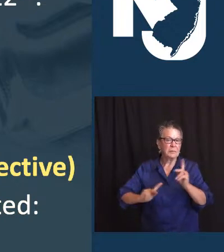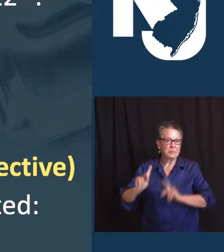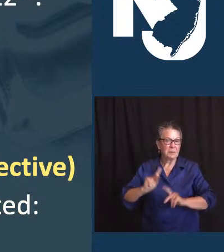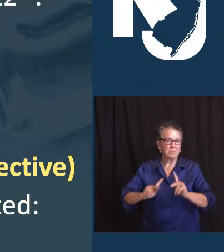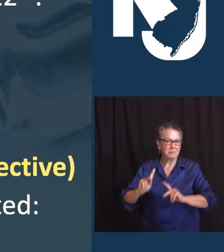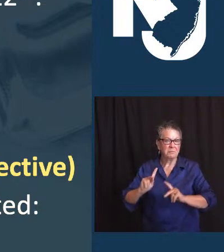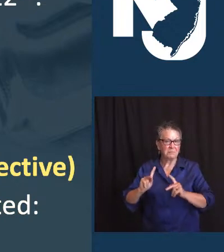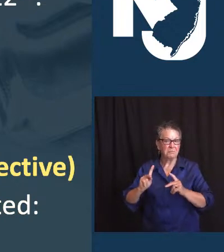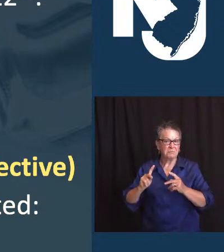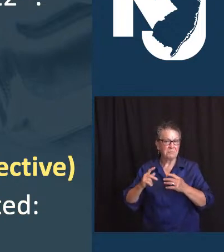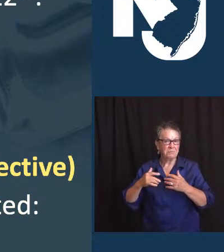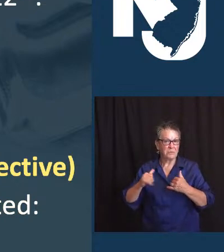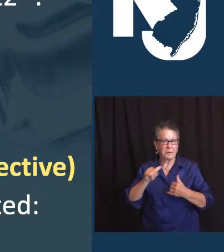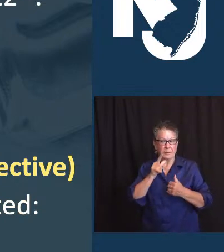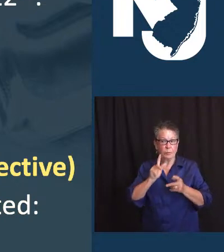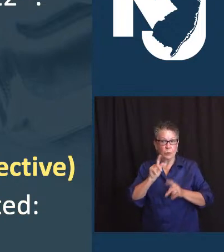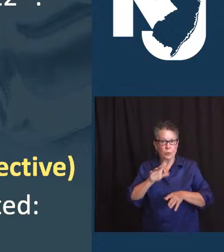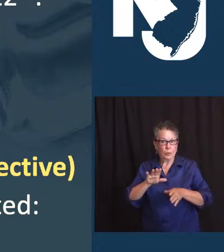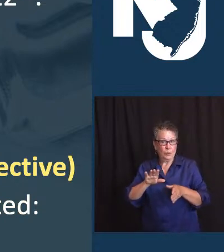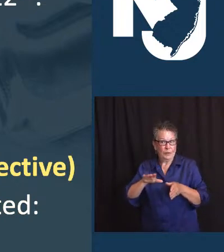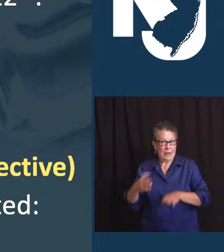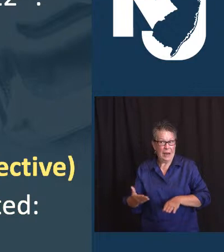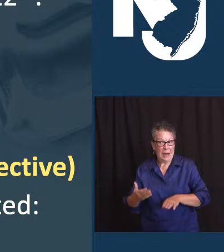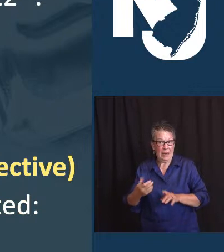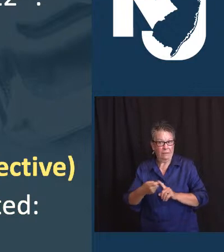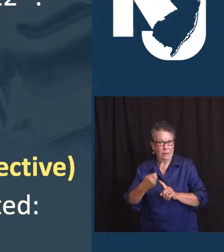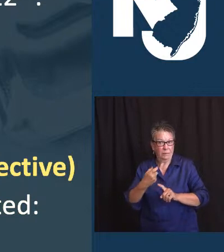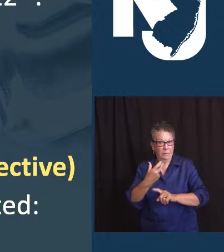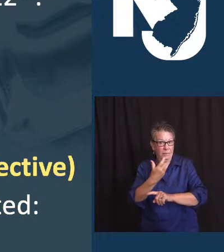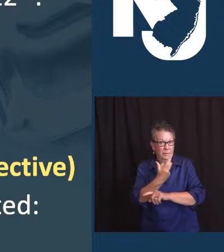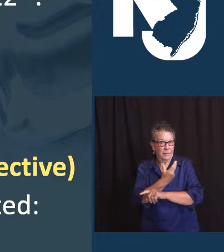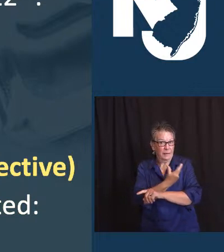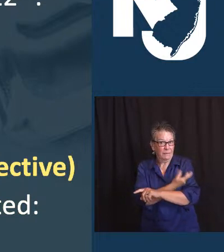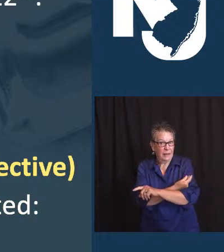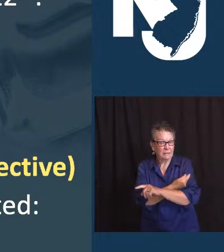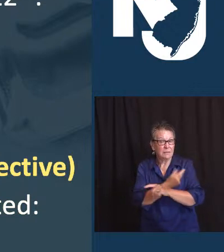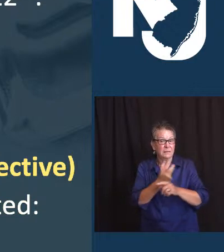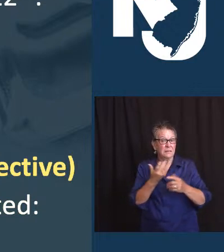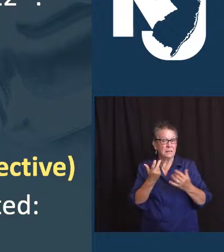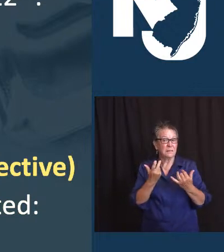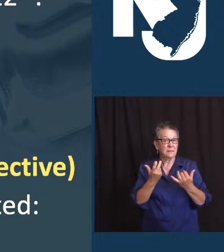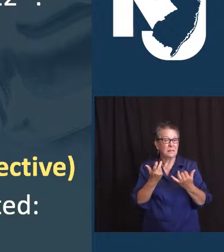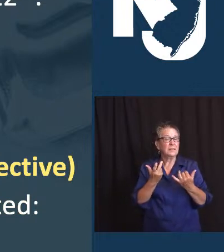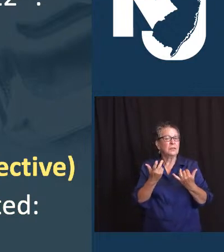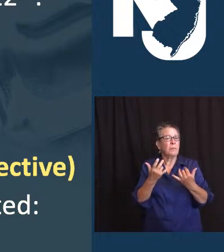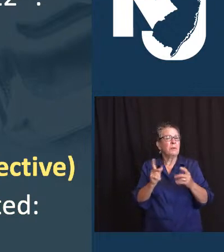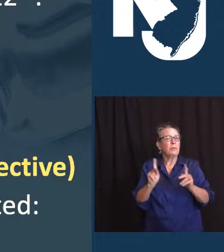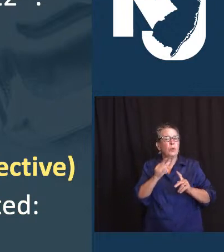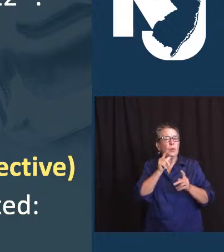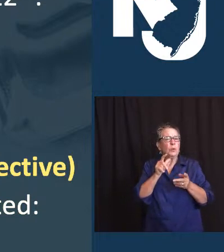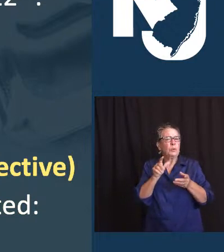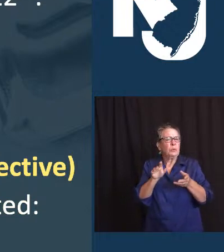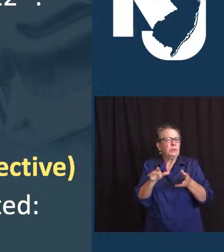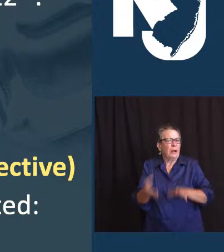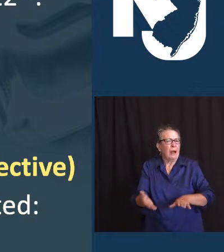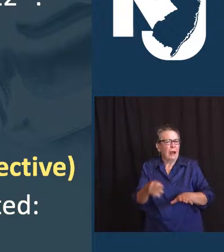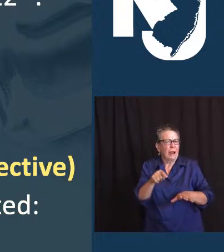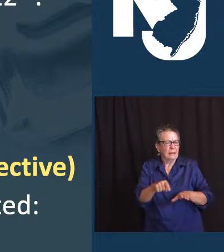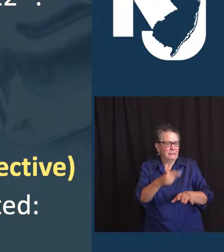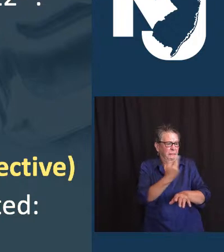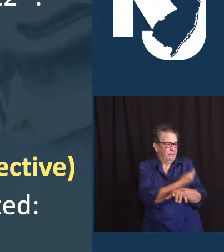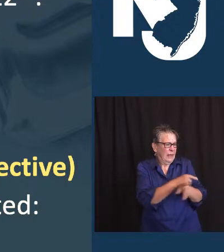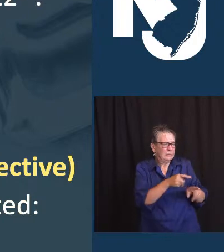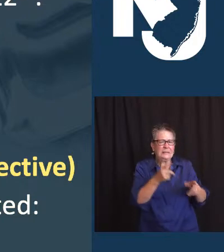99.999%. These numbers are, as I said, based on the real-life experiences of that number of folks there,